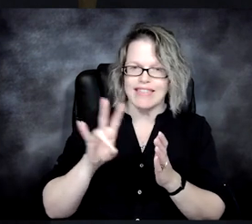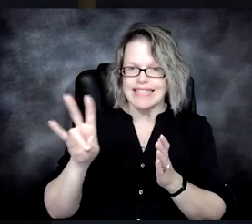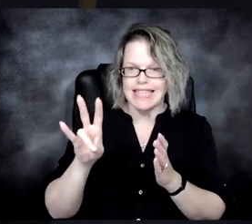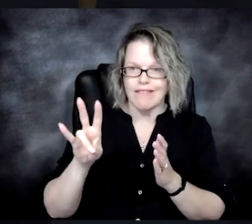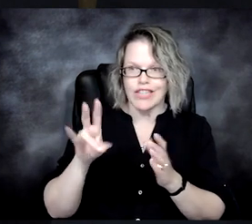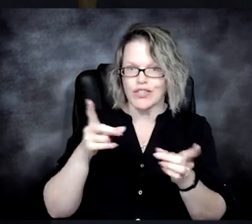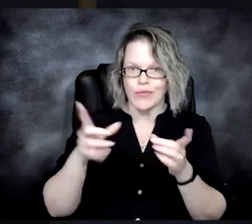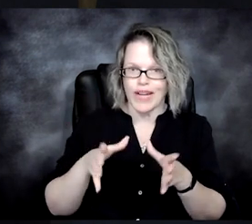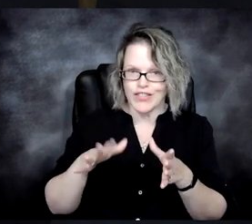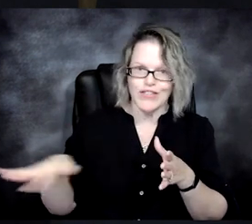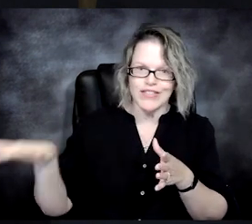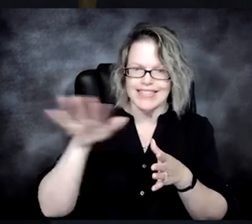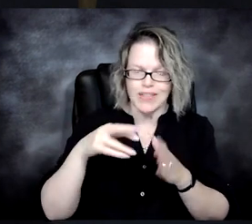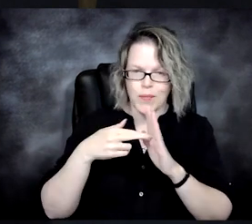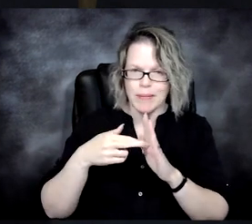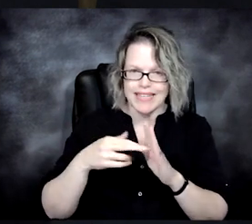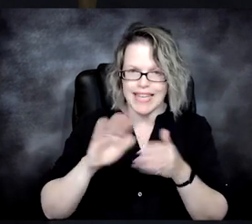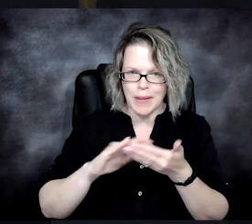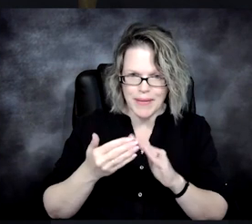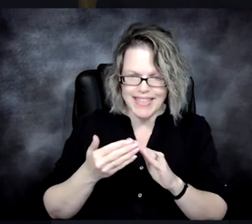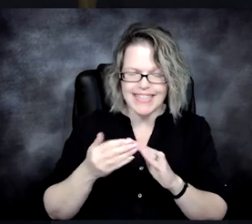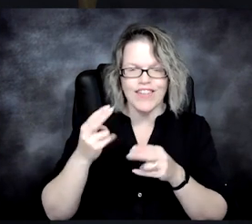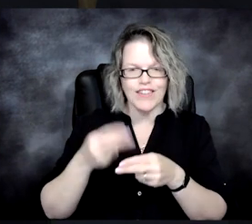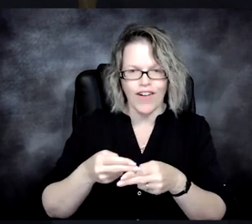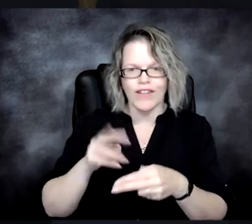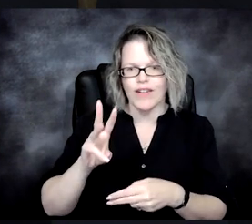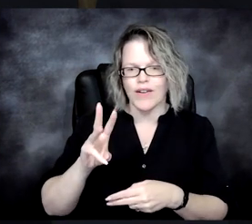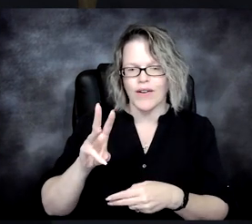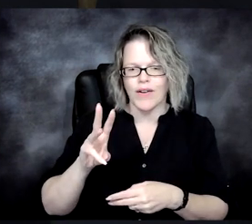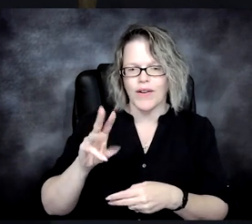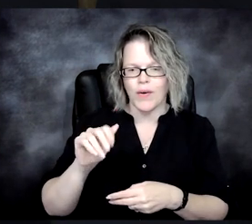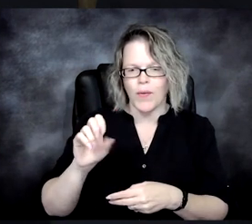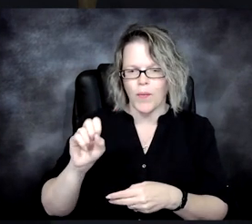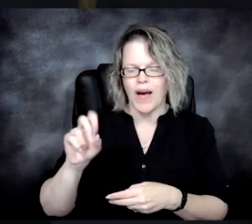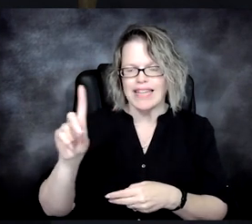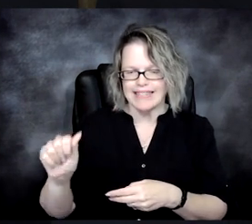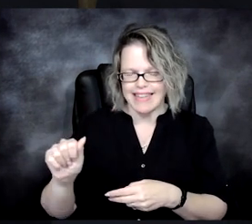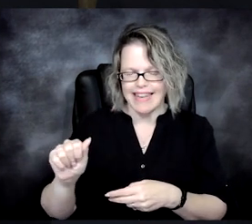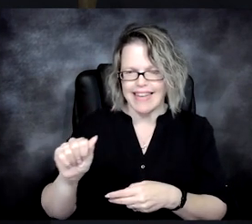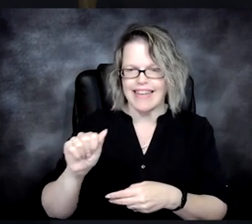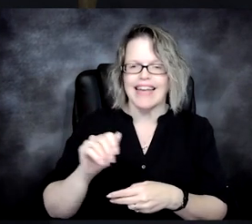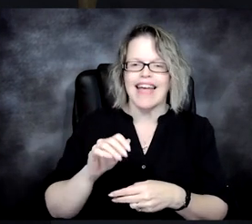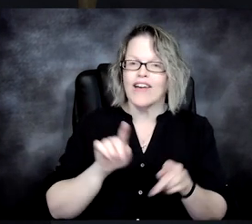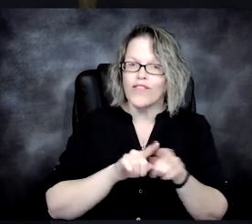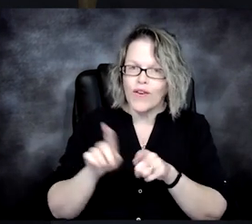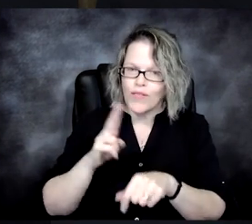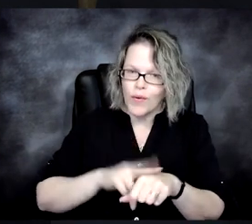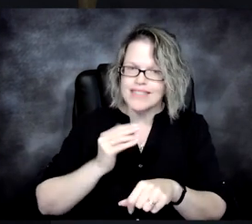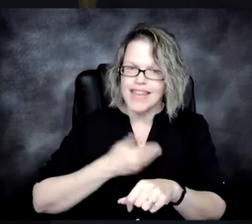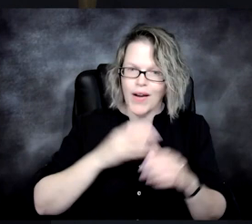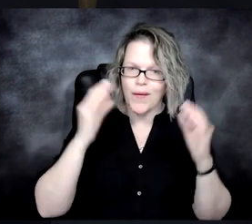1,477 of them across the state of Washington represented in our communities. That's an organization called WASA, our School Directors Association. And of course, our